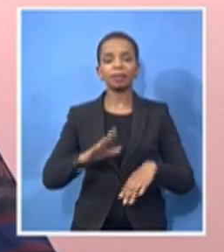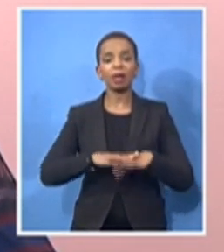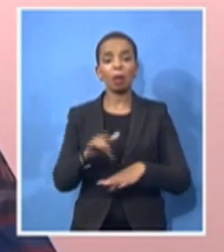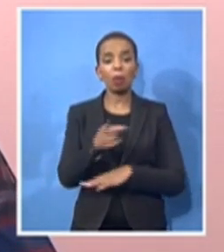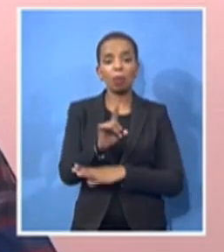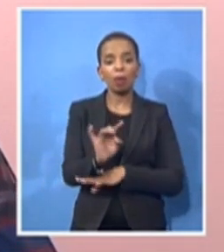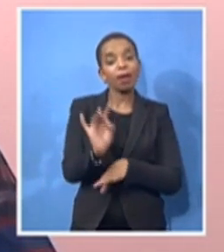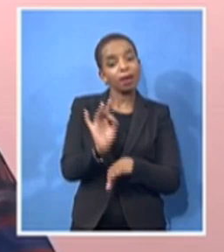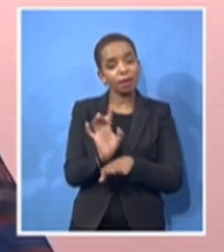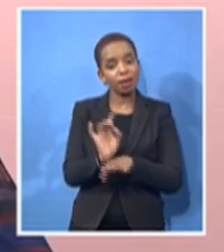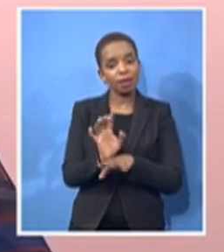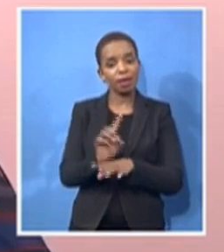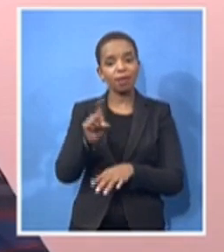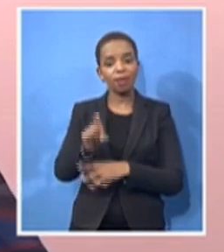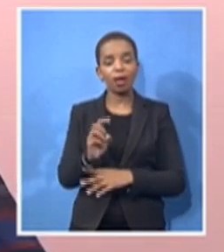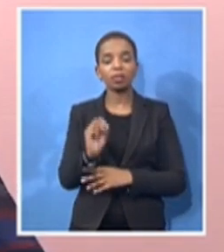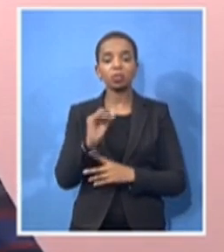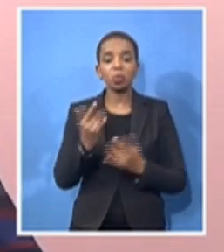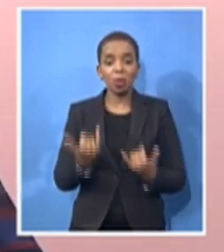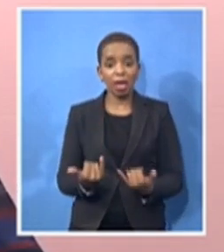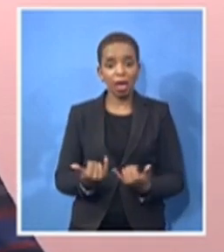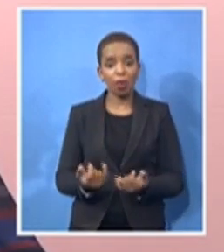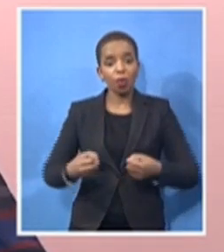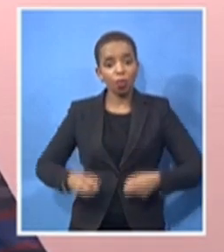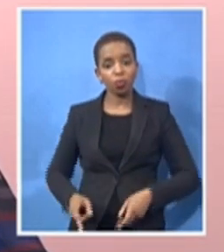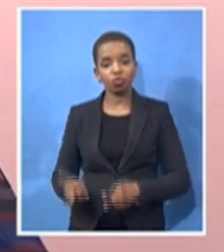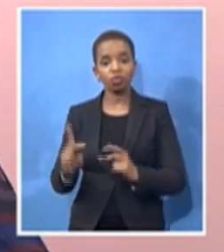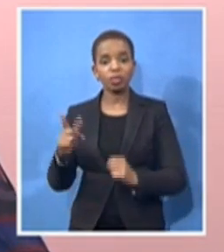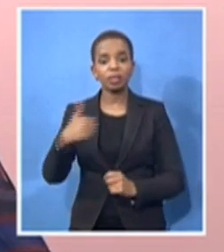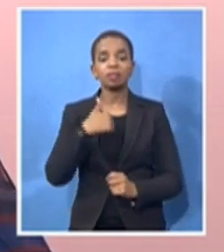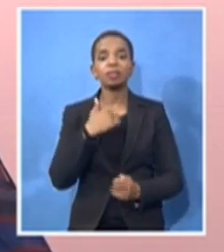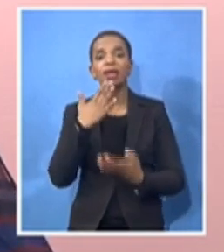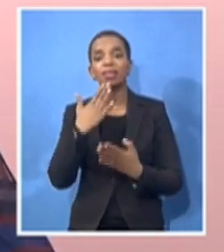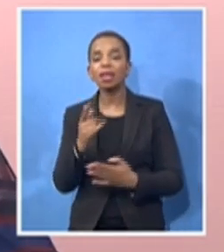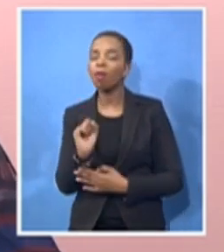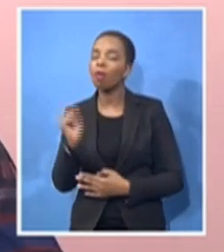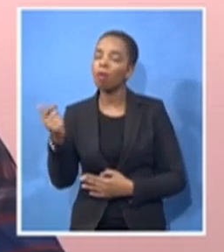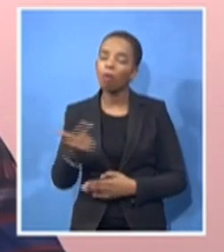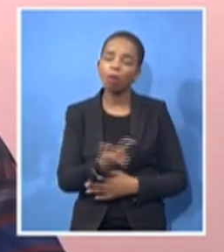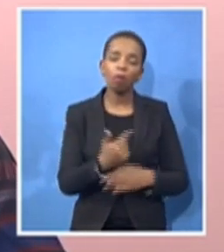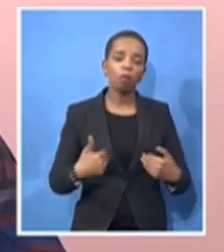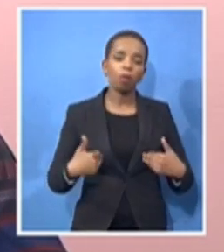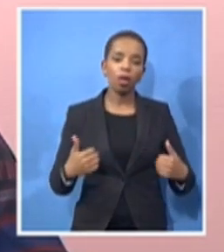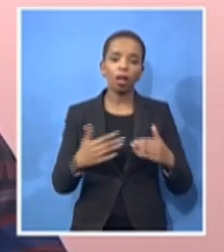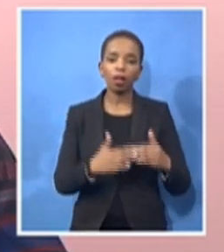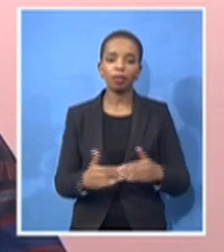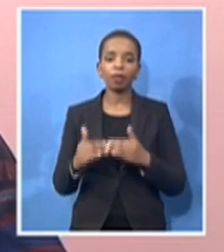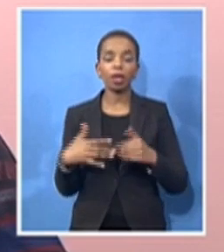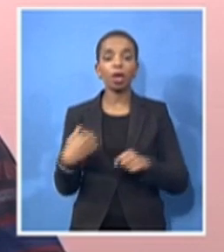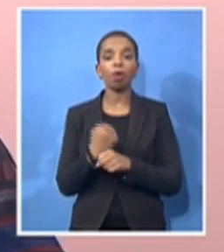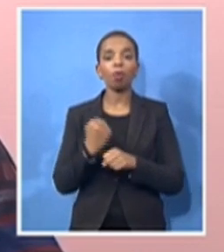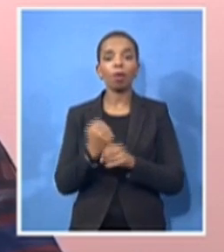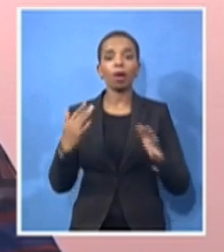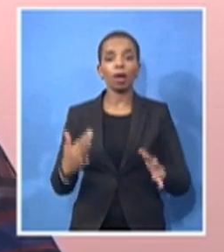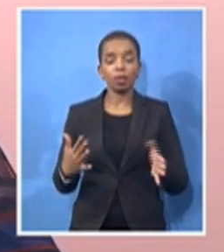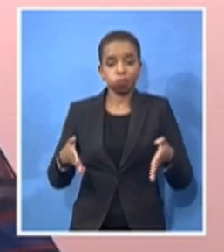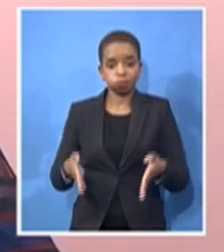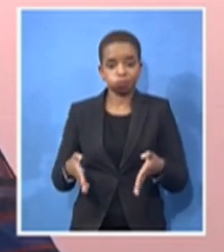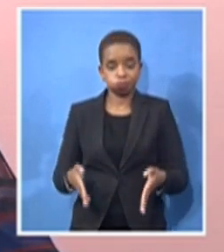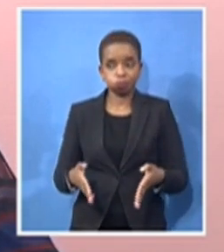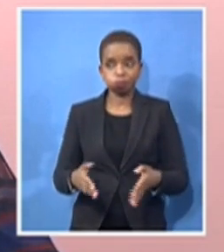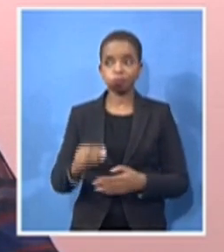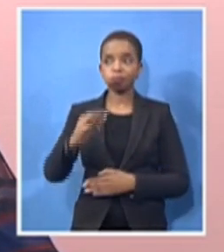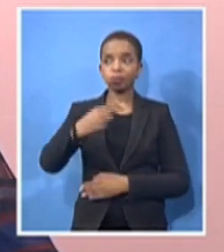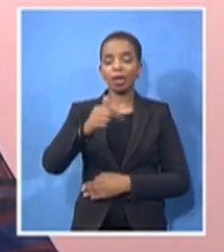all the healthcare workers who are here at Chris Hani Baragwanath as well today. You are the pride of